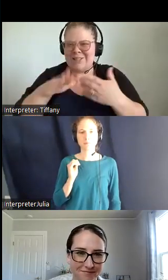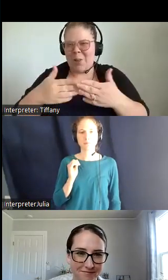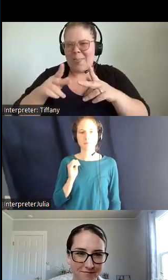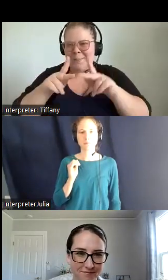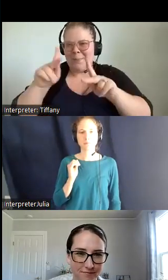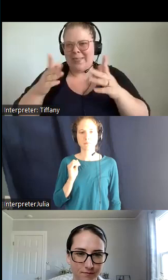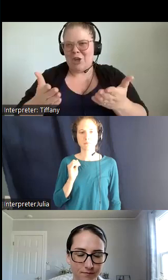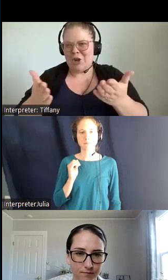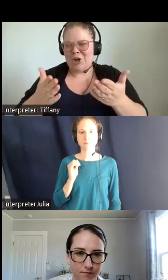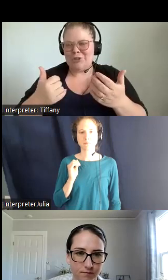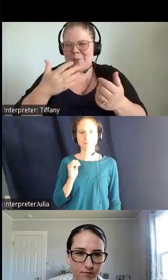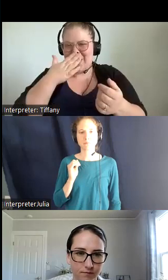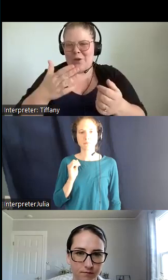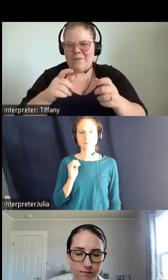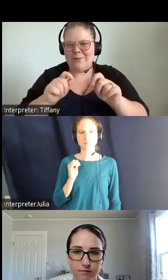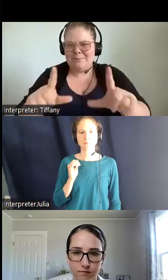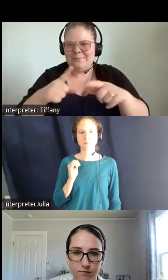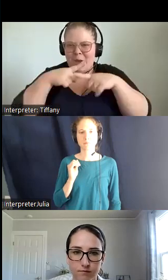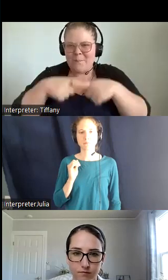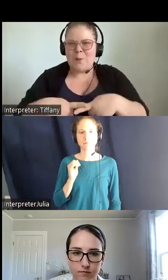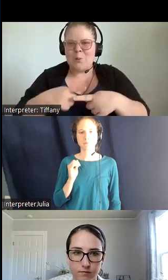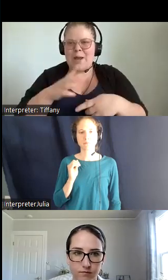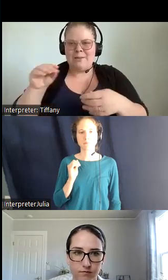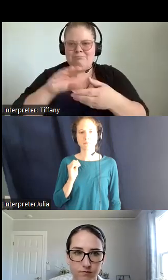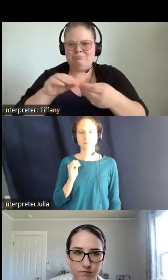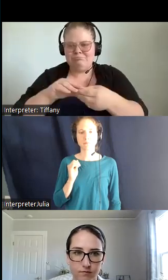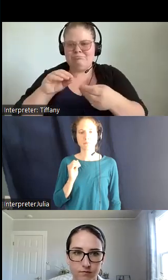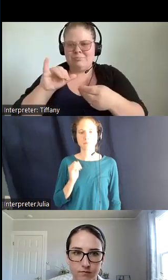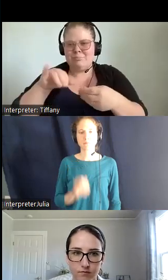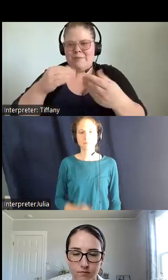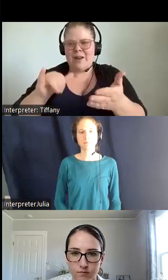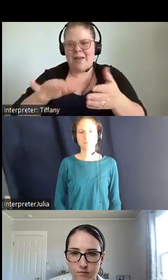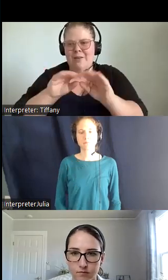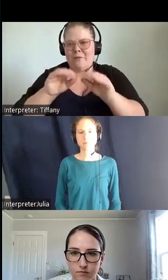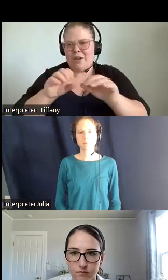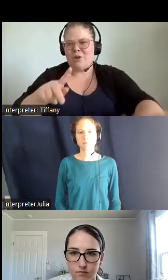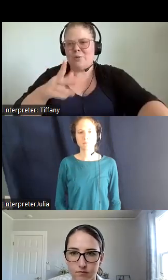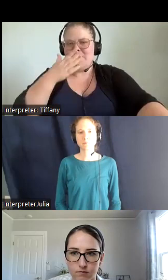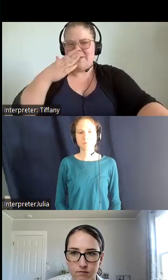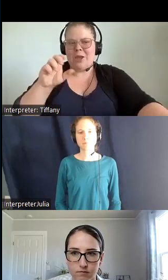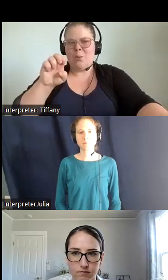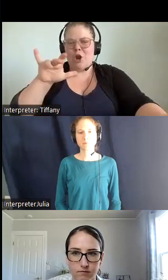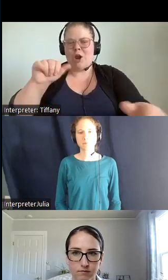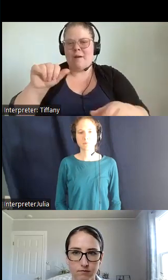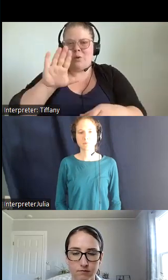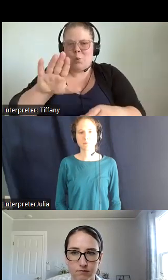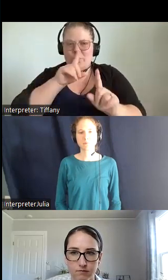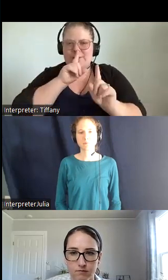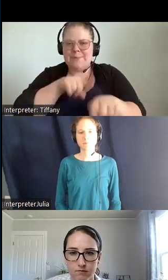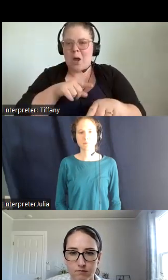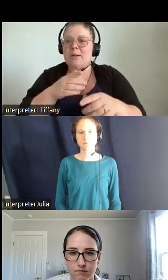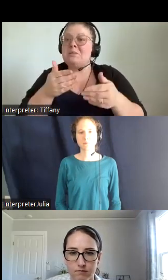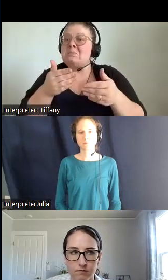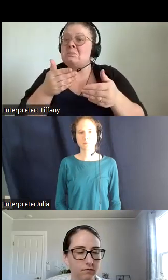call. So I appreciate you coming off mute and providing that clarification. And thanks, Erica, for your response.